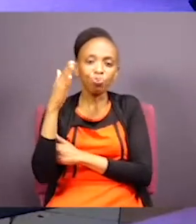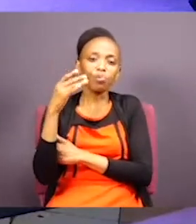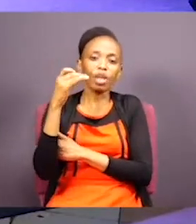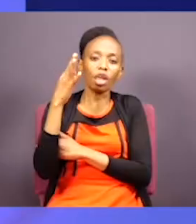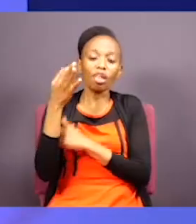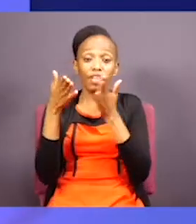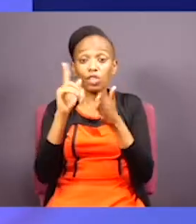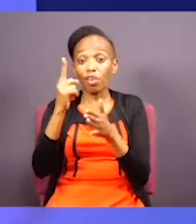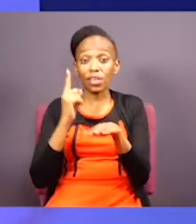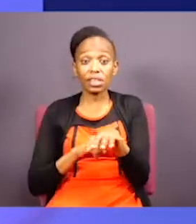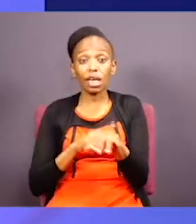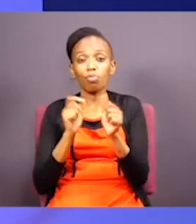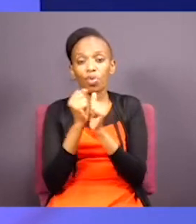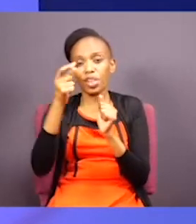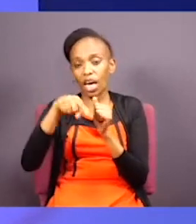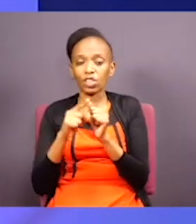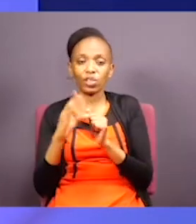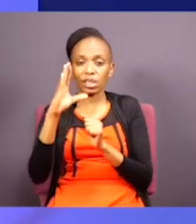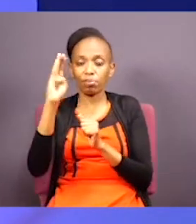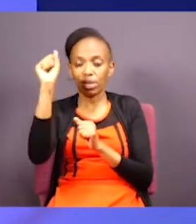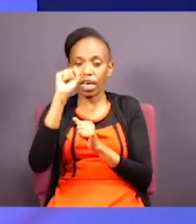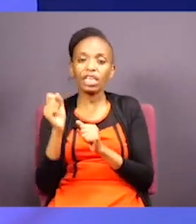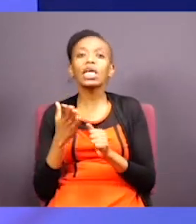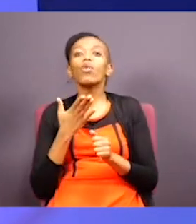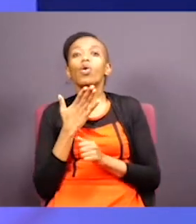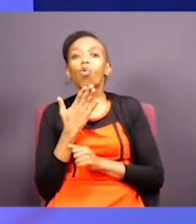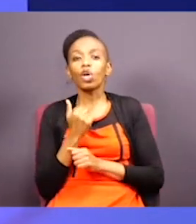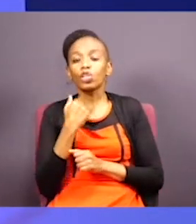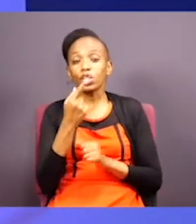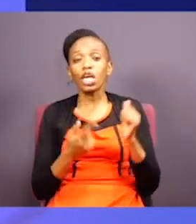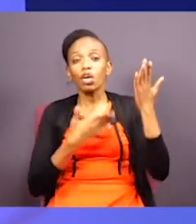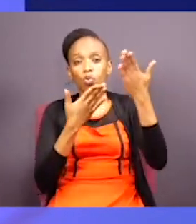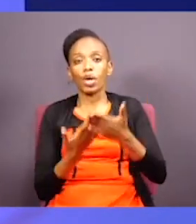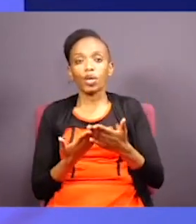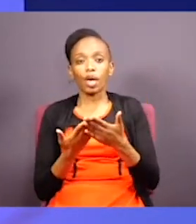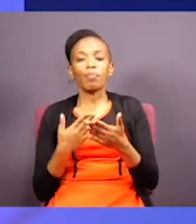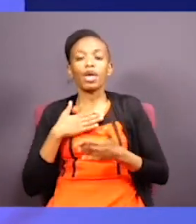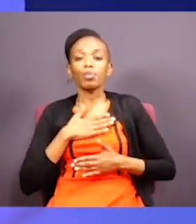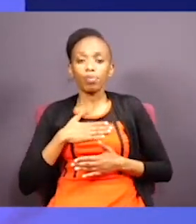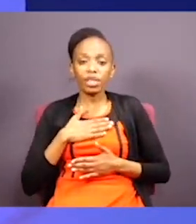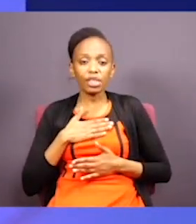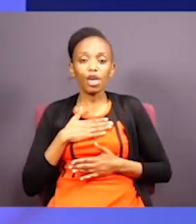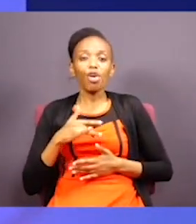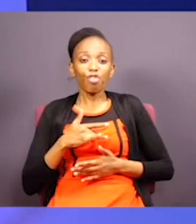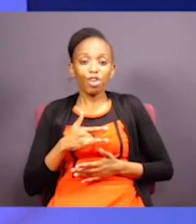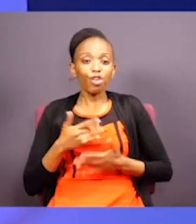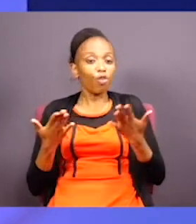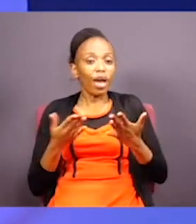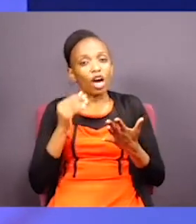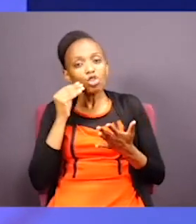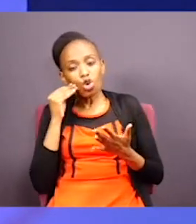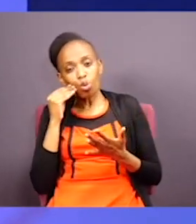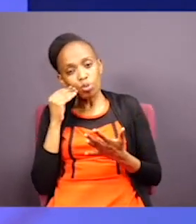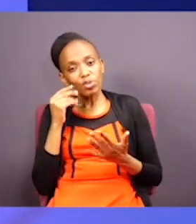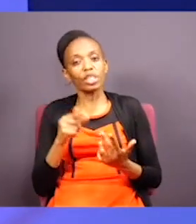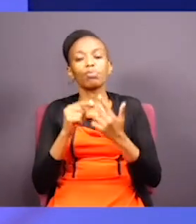your first time with us on CBS, we would like to say welcome. And please feel right at home. We especially